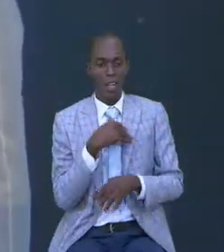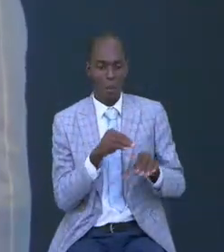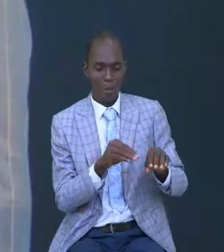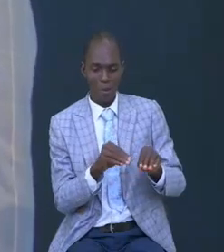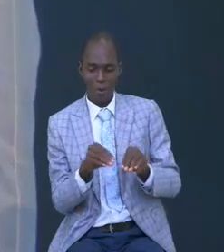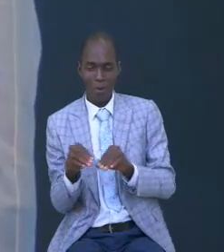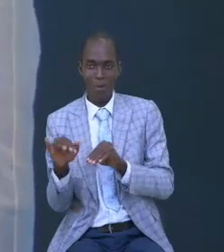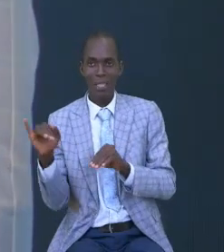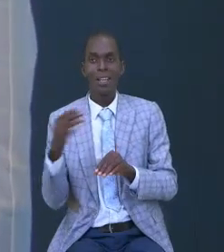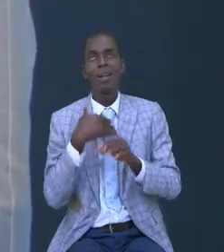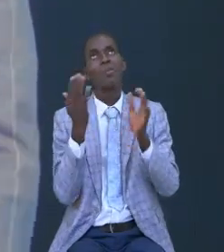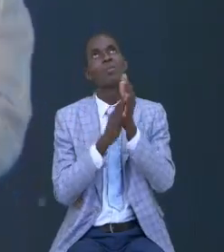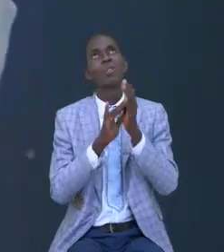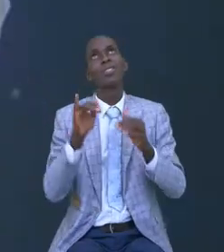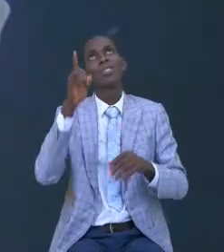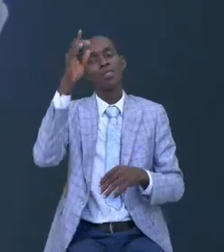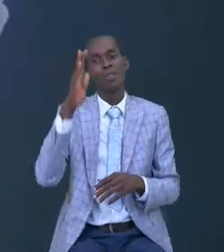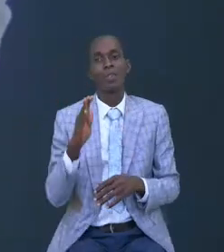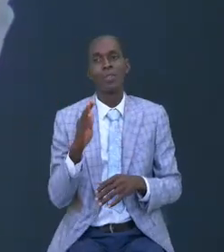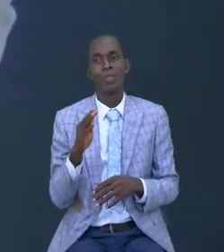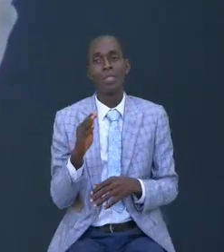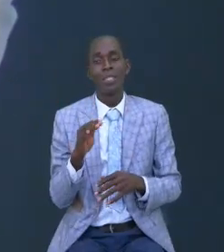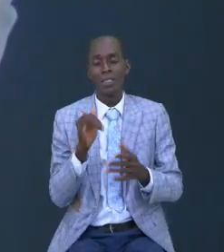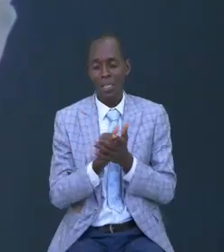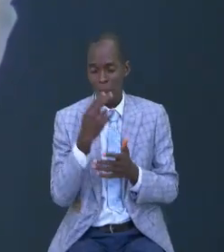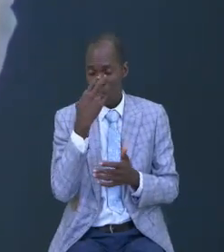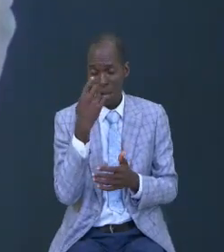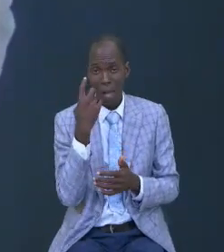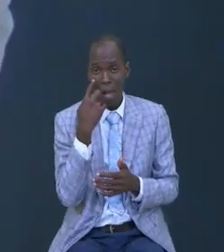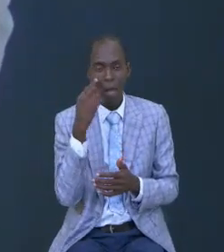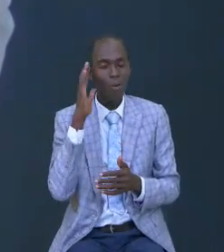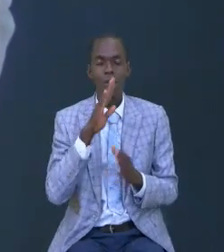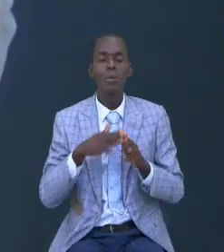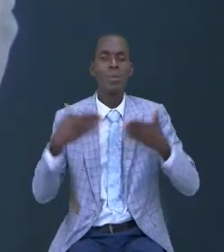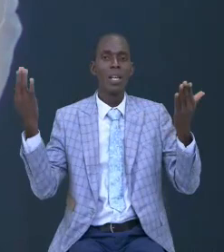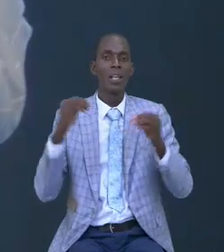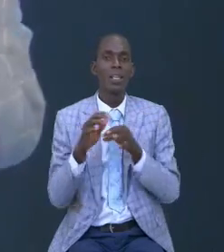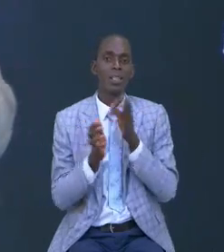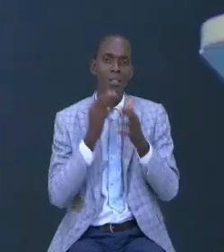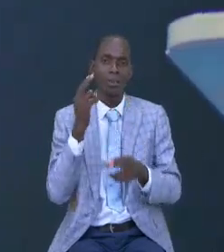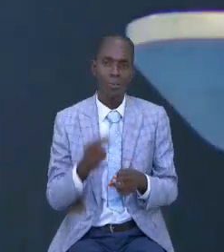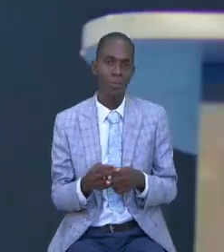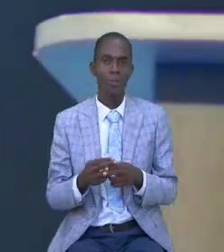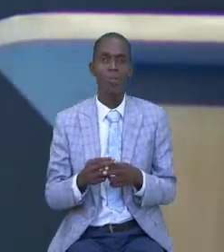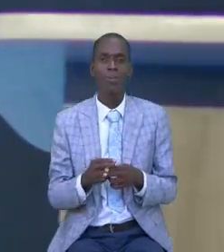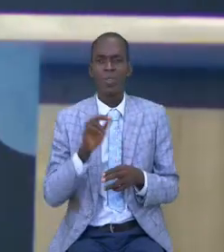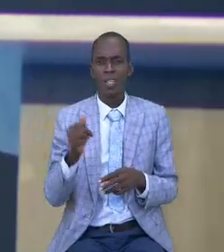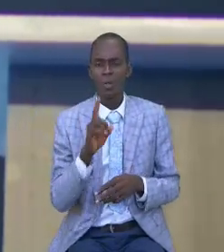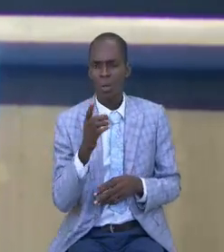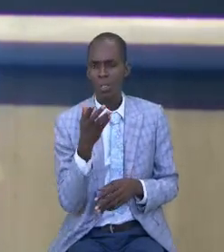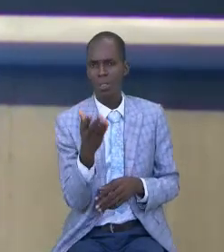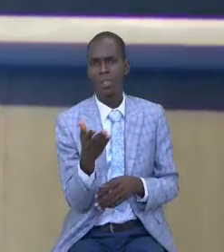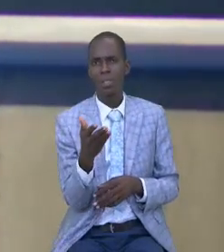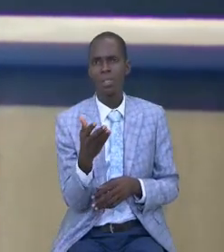yes, and praising God. Yes. Those blind eyes will open. Yes. Anybody there,